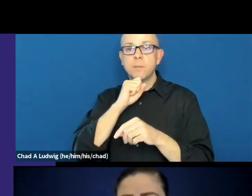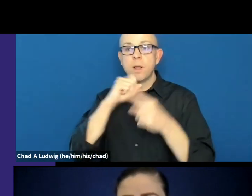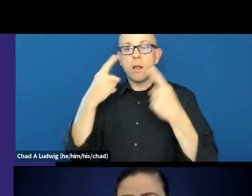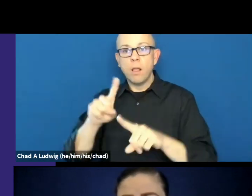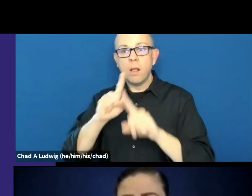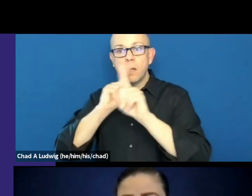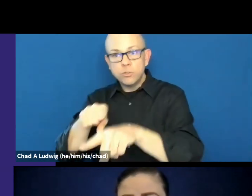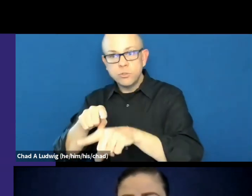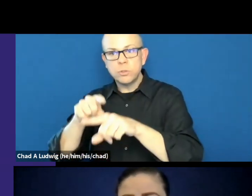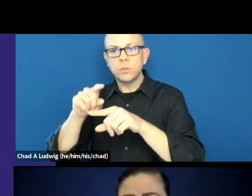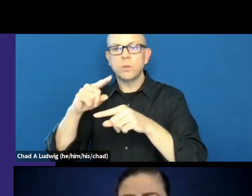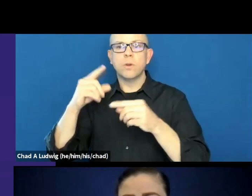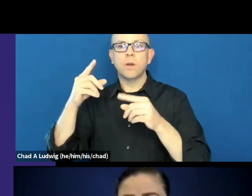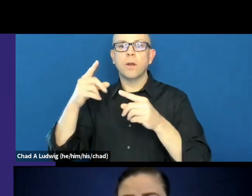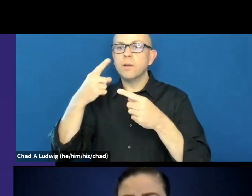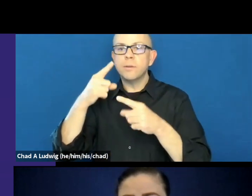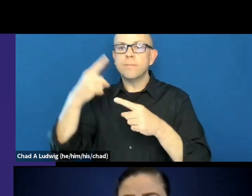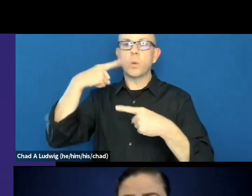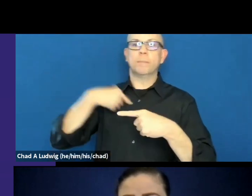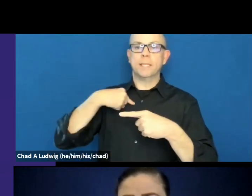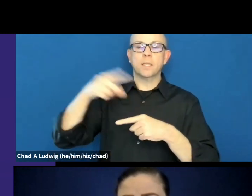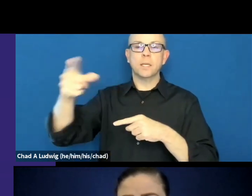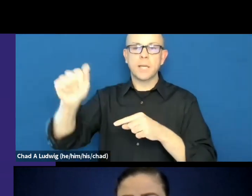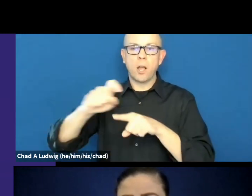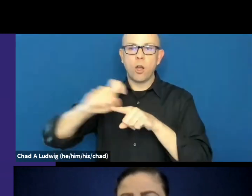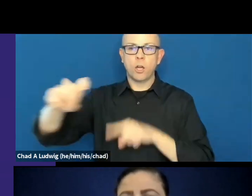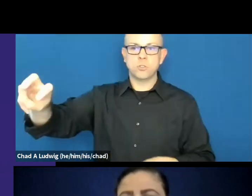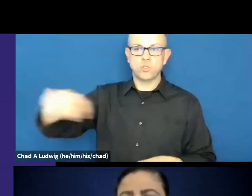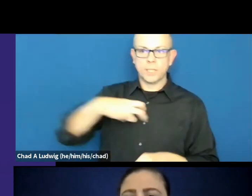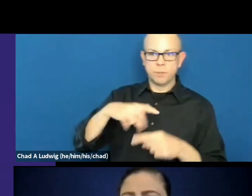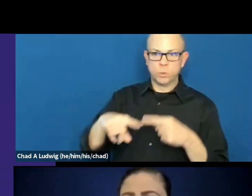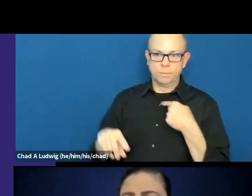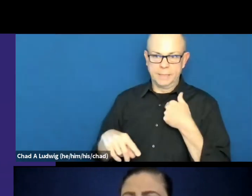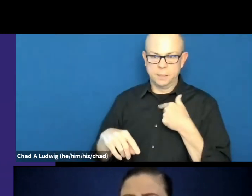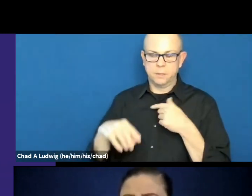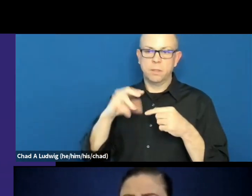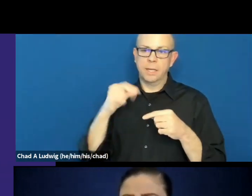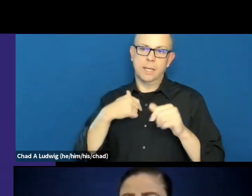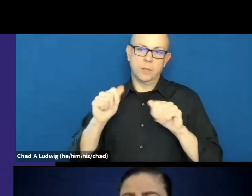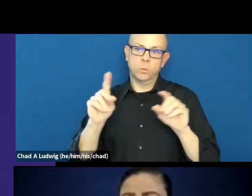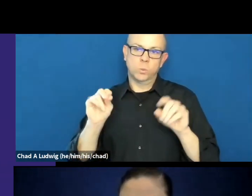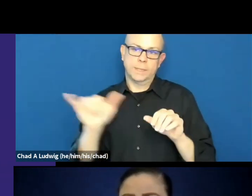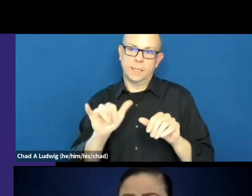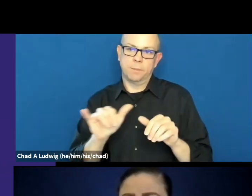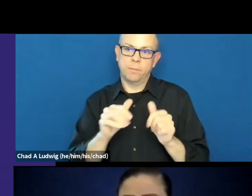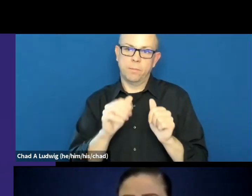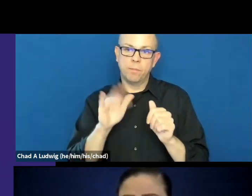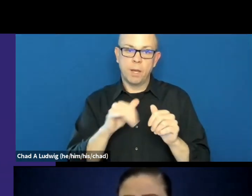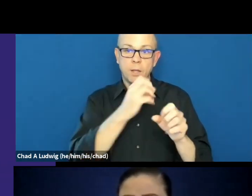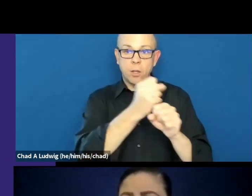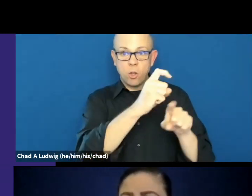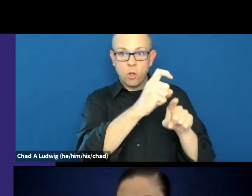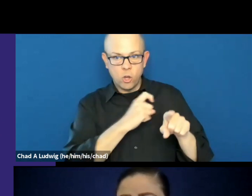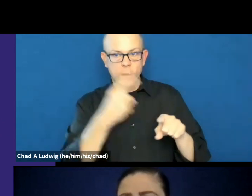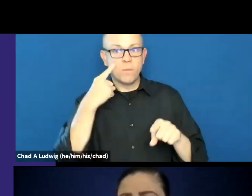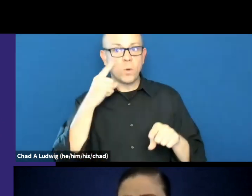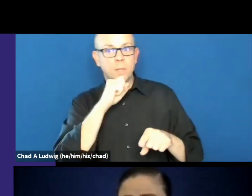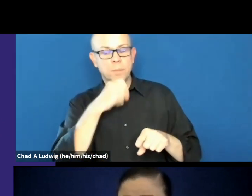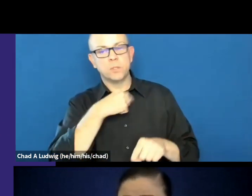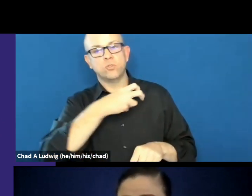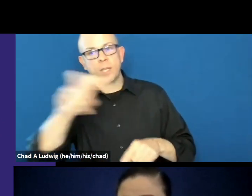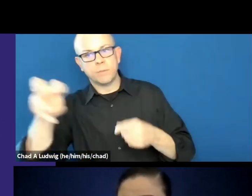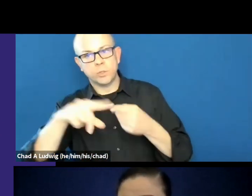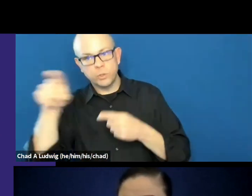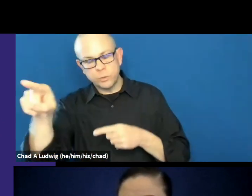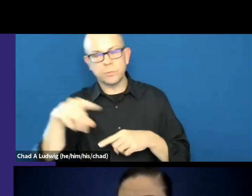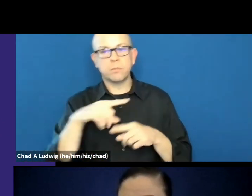number. And if Sammy happens to answer, she can transfer the call to me. And I can do the same thing.